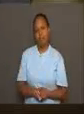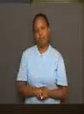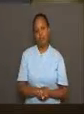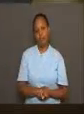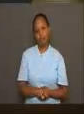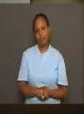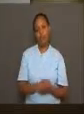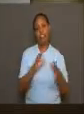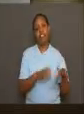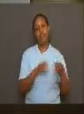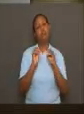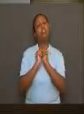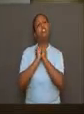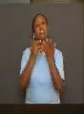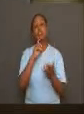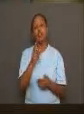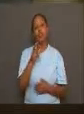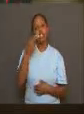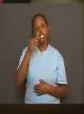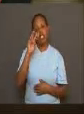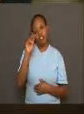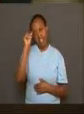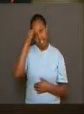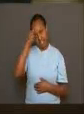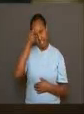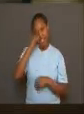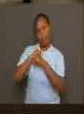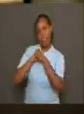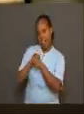Students are taught how to prevent HIV/AIDS.